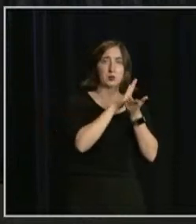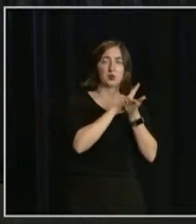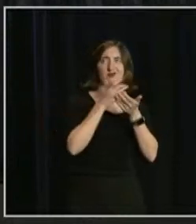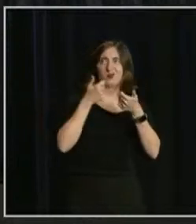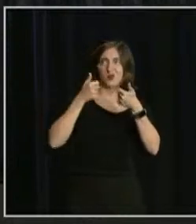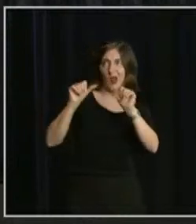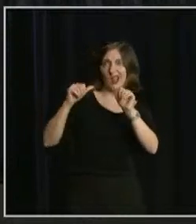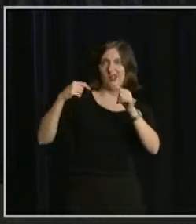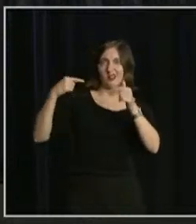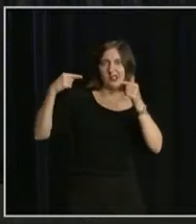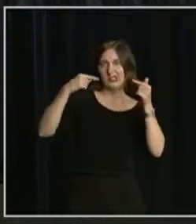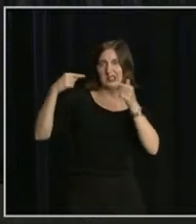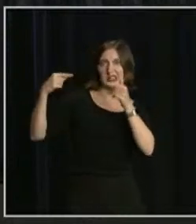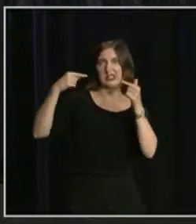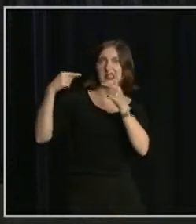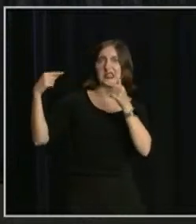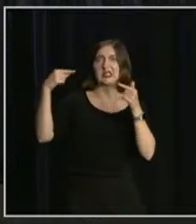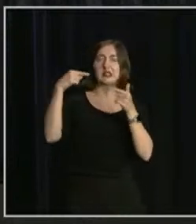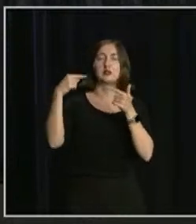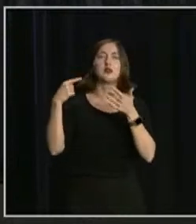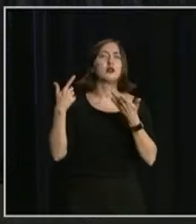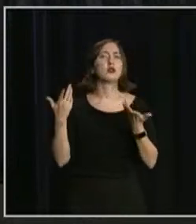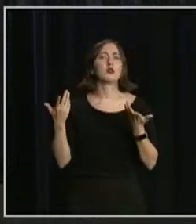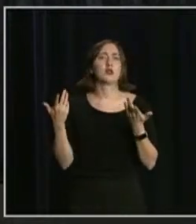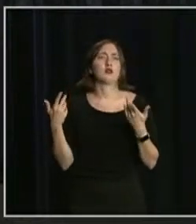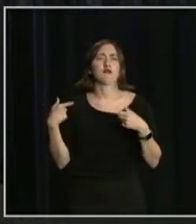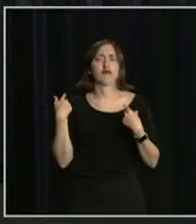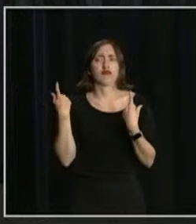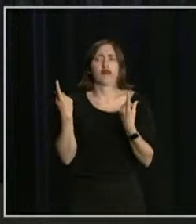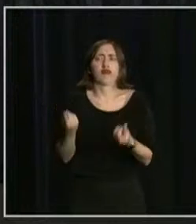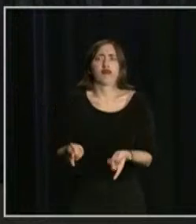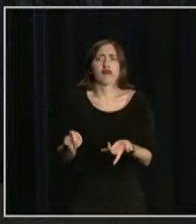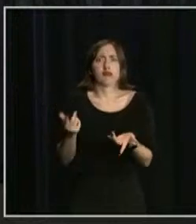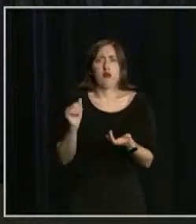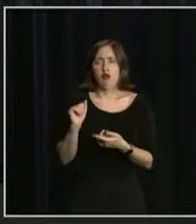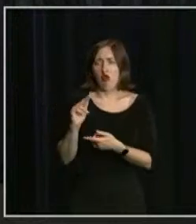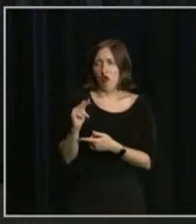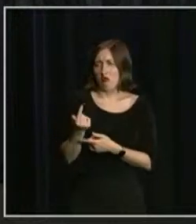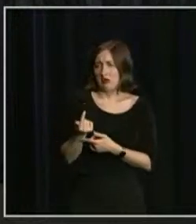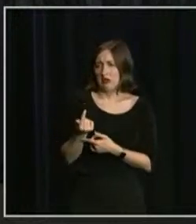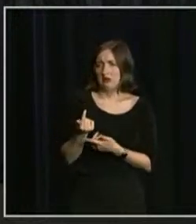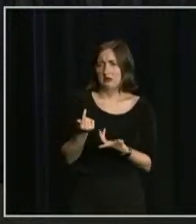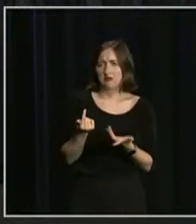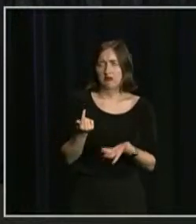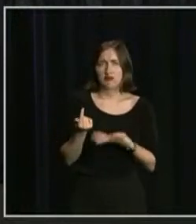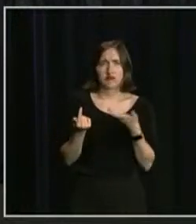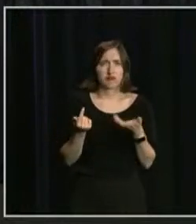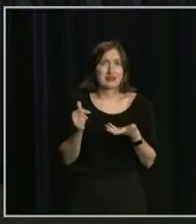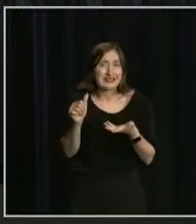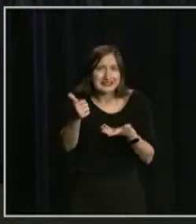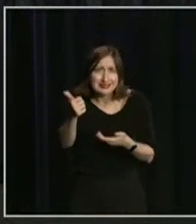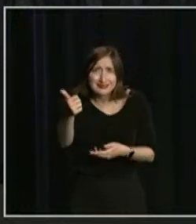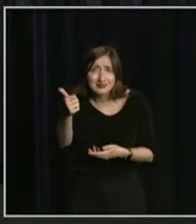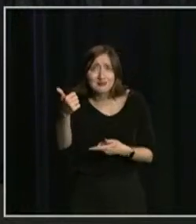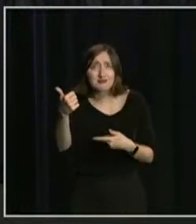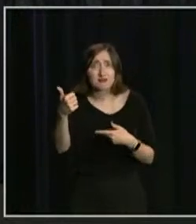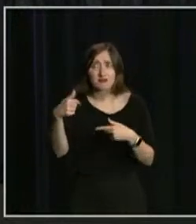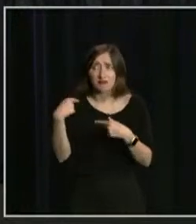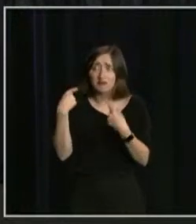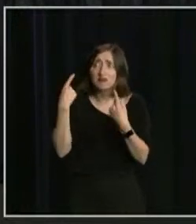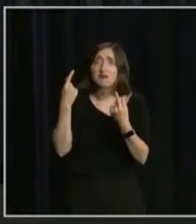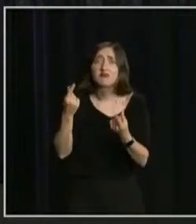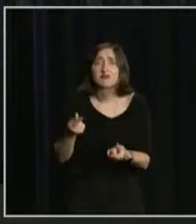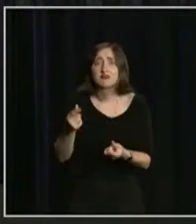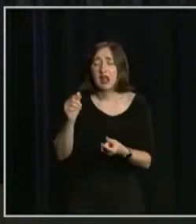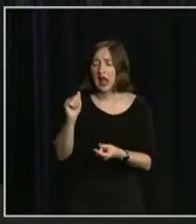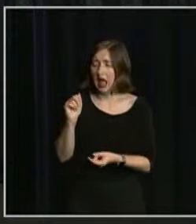we've been, going on and off since August the 10th when Antonio